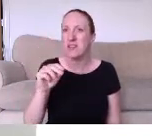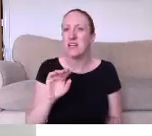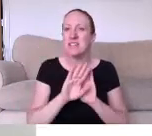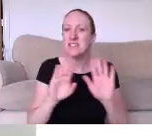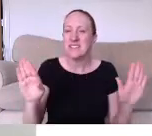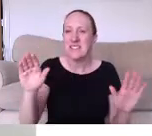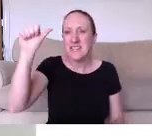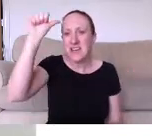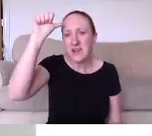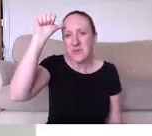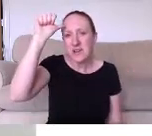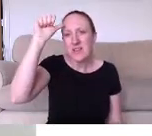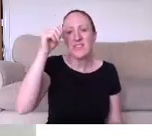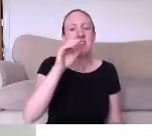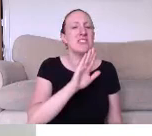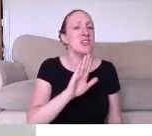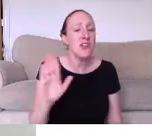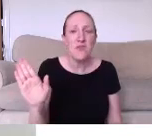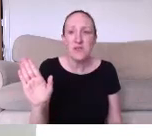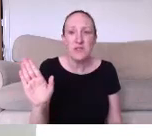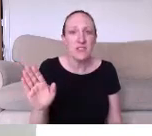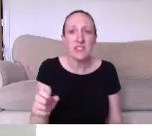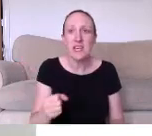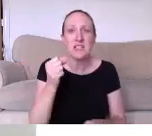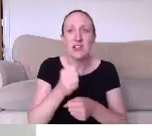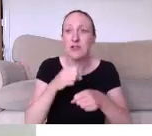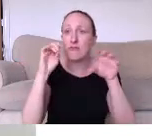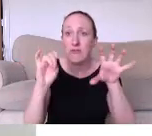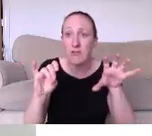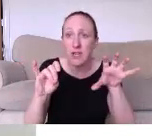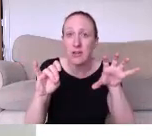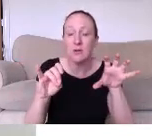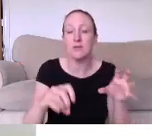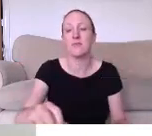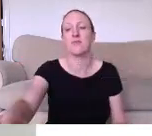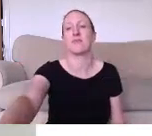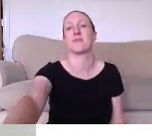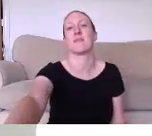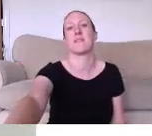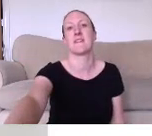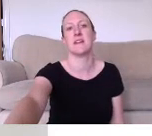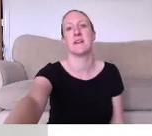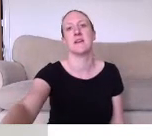fox. Doesn't he know there's no such thing as a Gruffalo?